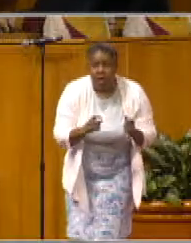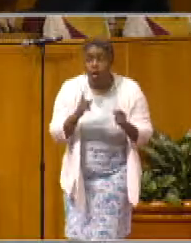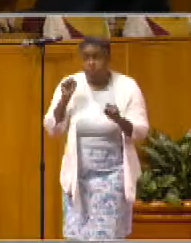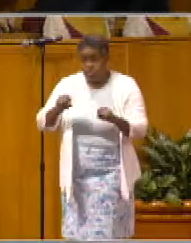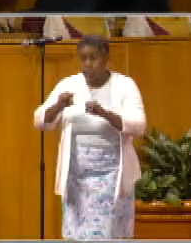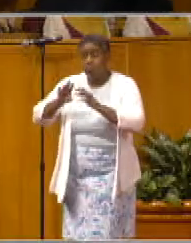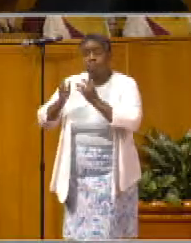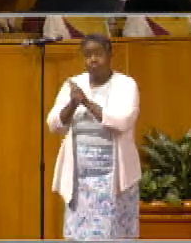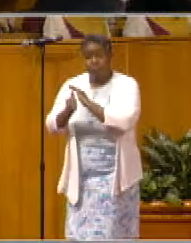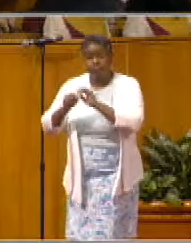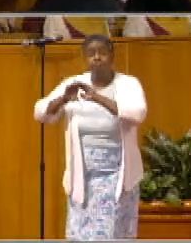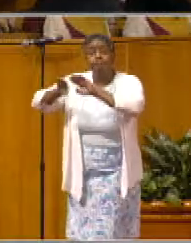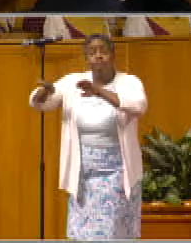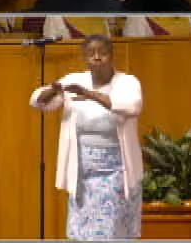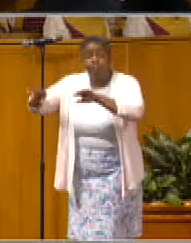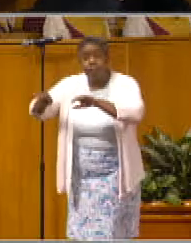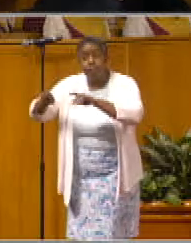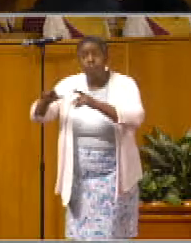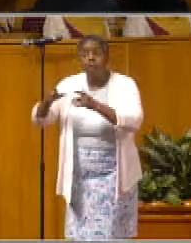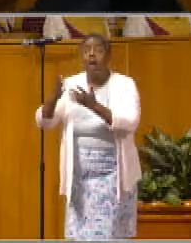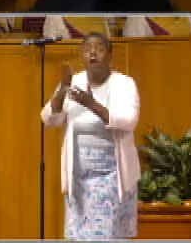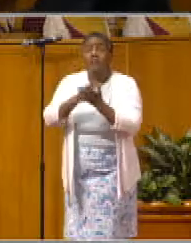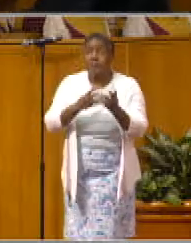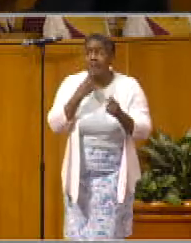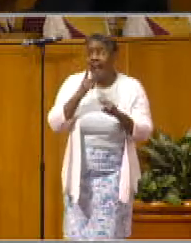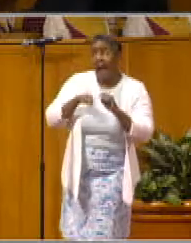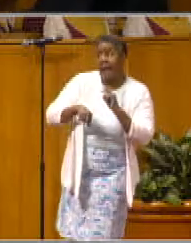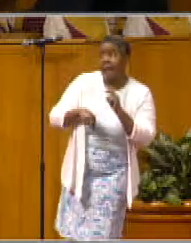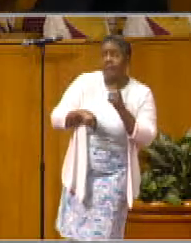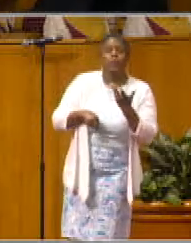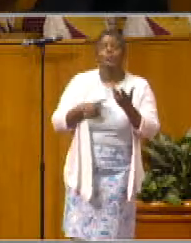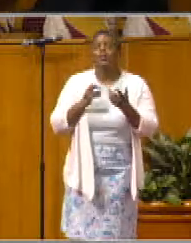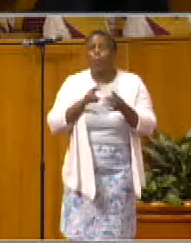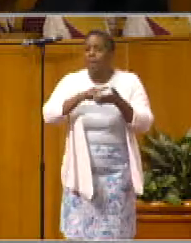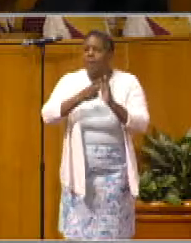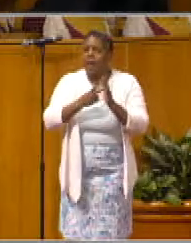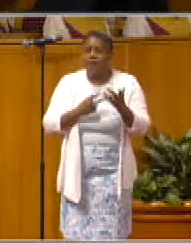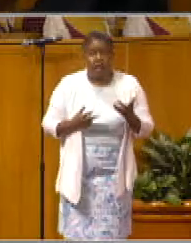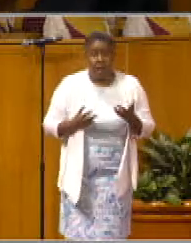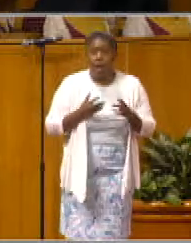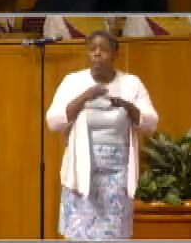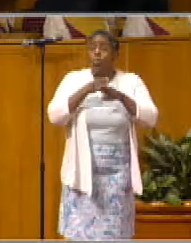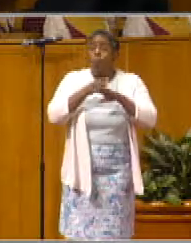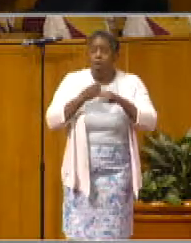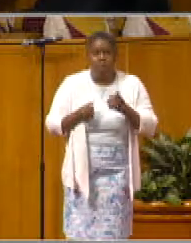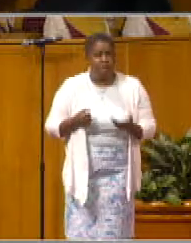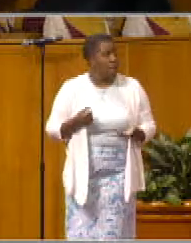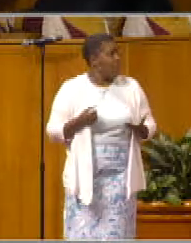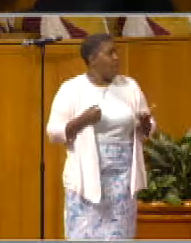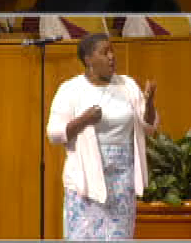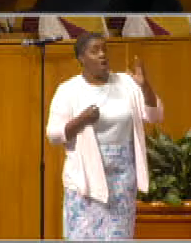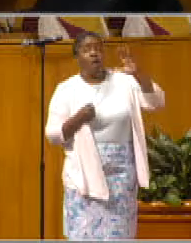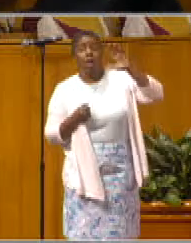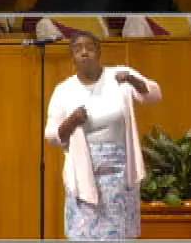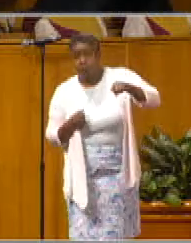swam, but some said, I can't swim. So they grabbed on.